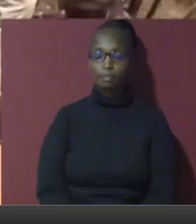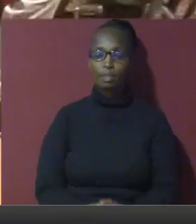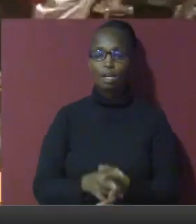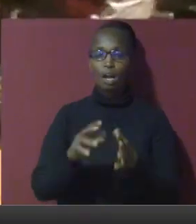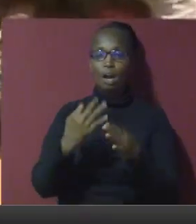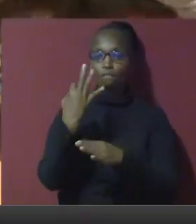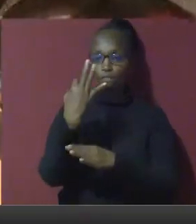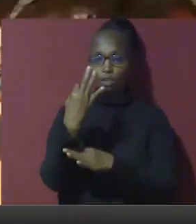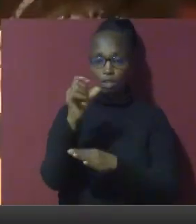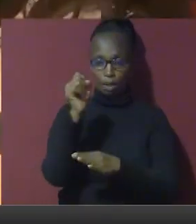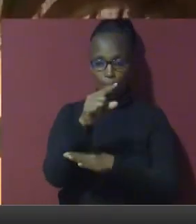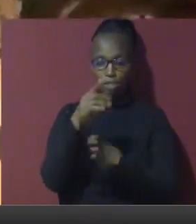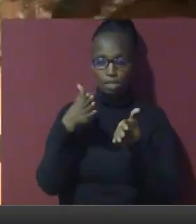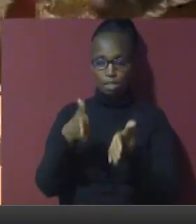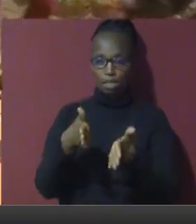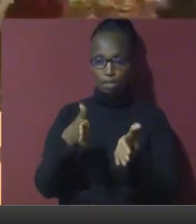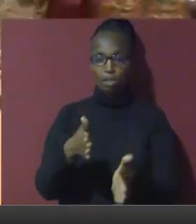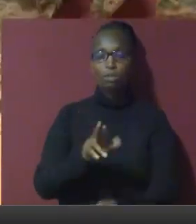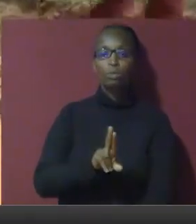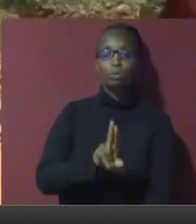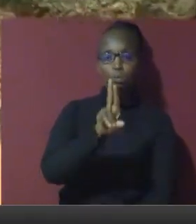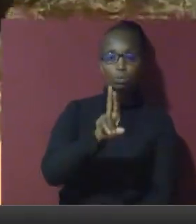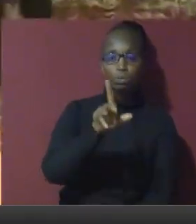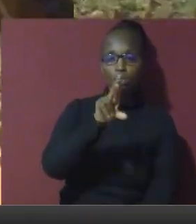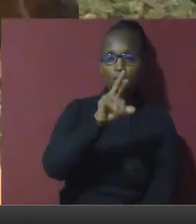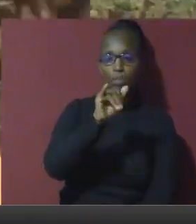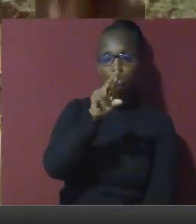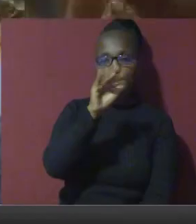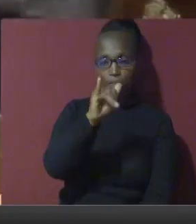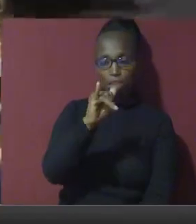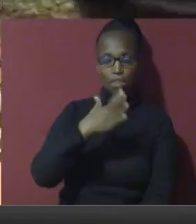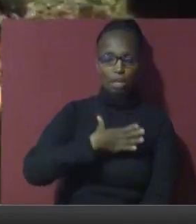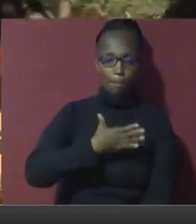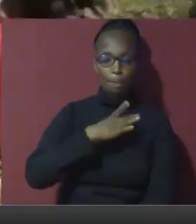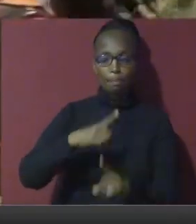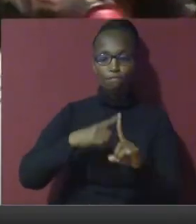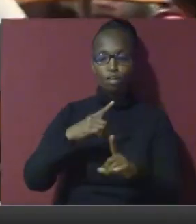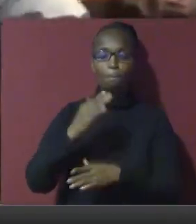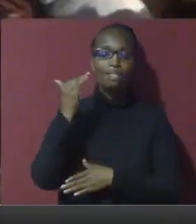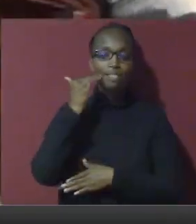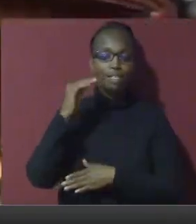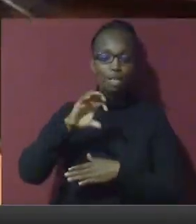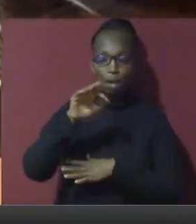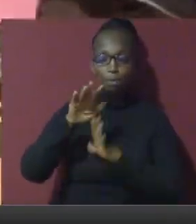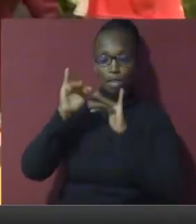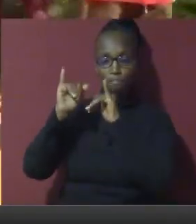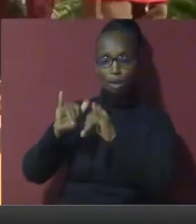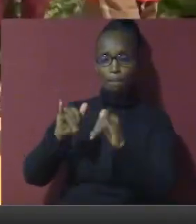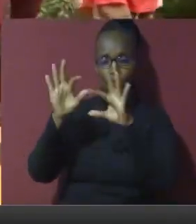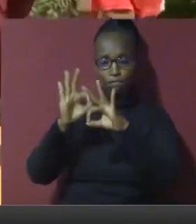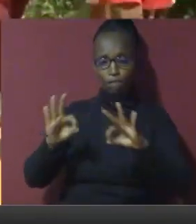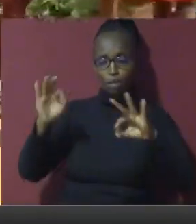Kwa muda wa miezi mitatu sasa, wakazi wa Uriri eneo bunge la Game katika kaunti ya Siaya wamesalia bila umeme.